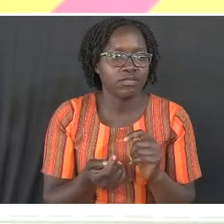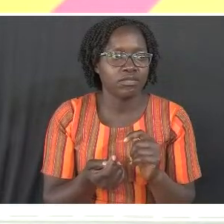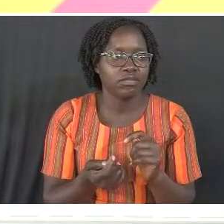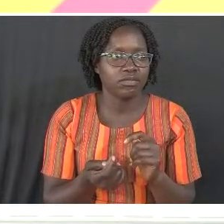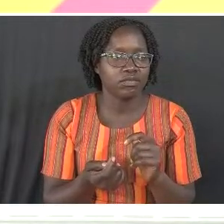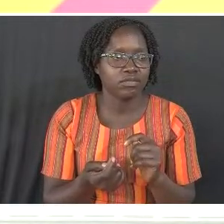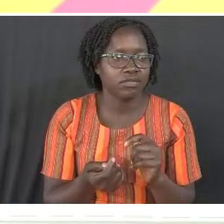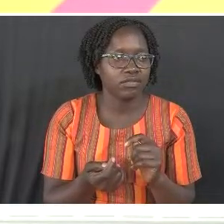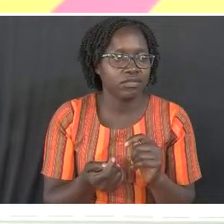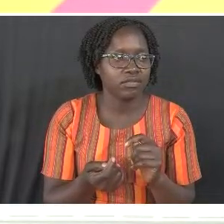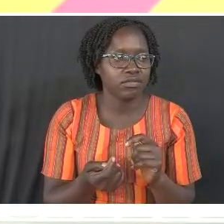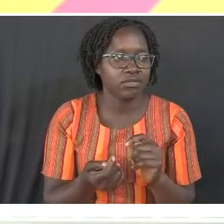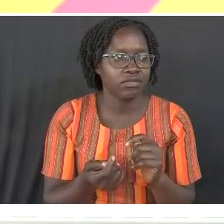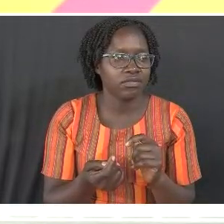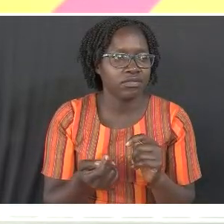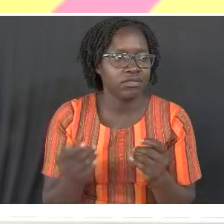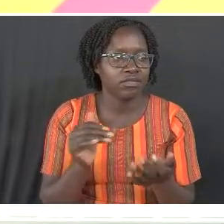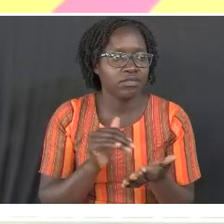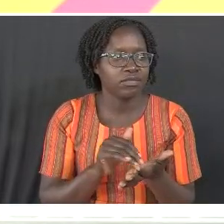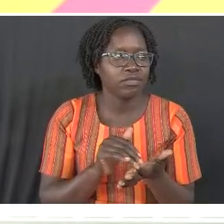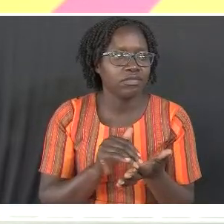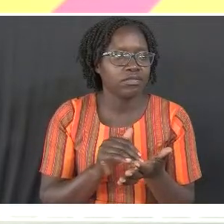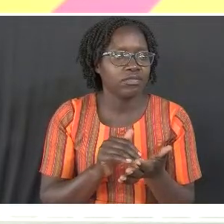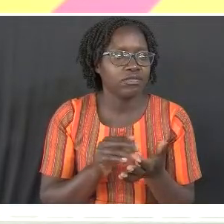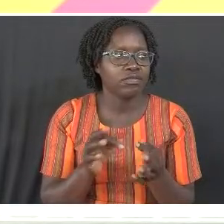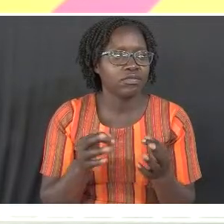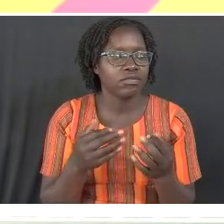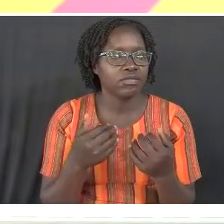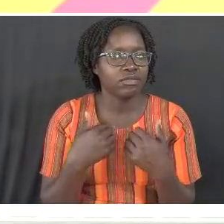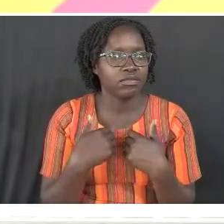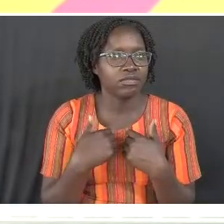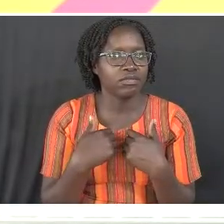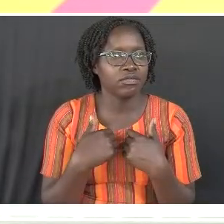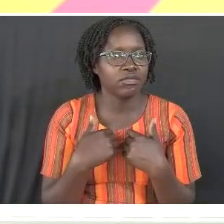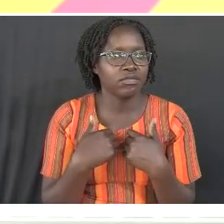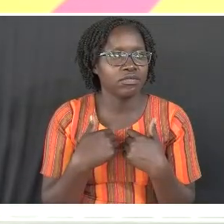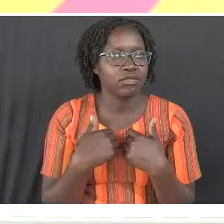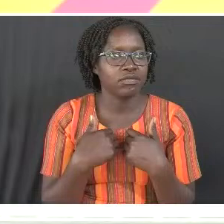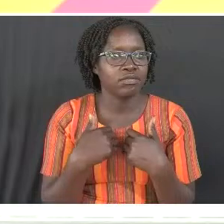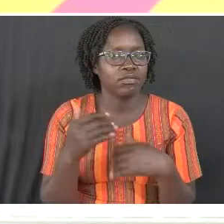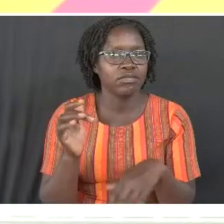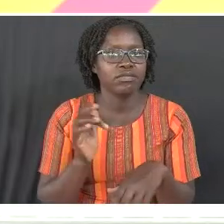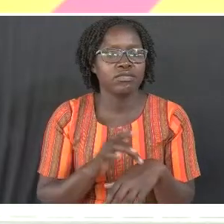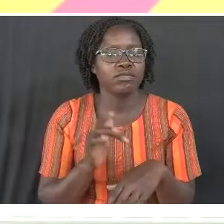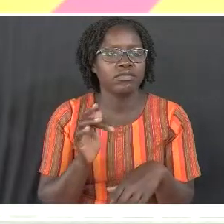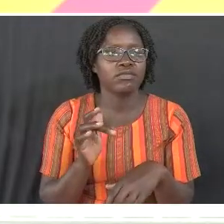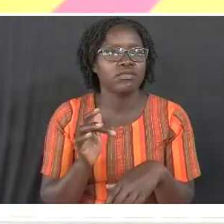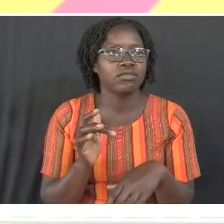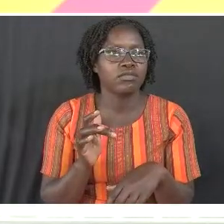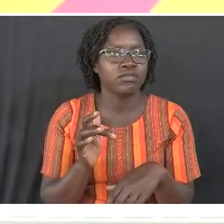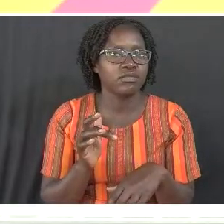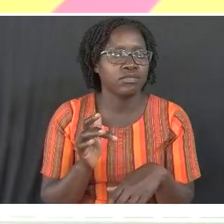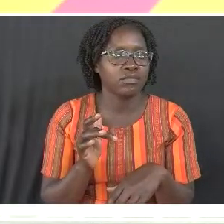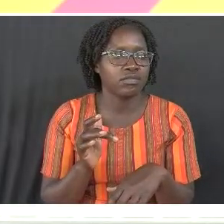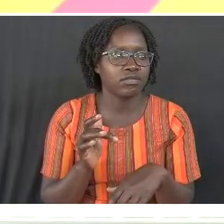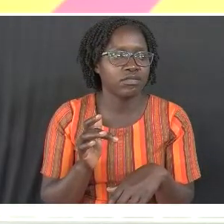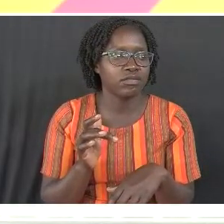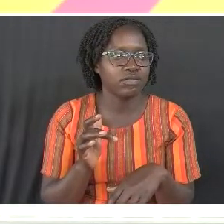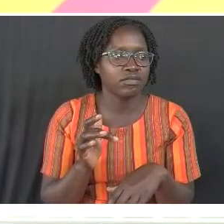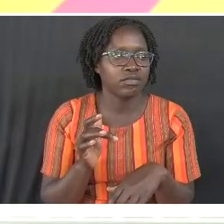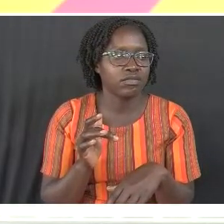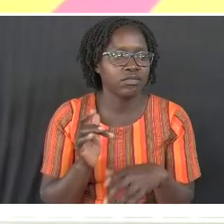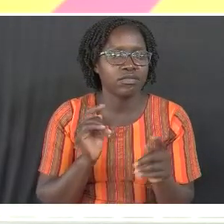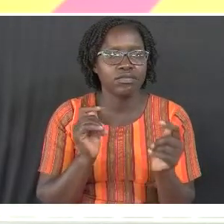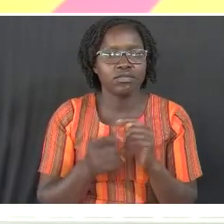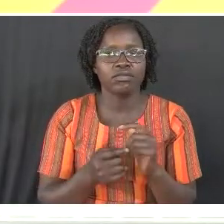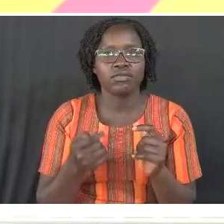toothbrush. And then again, if you had maybe a viral infection like a flu, we always again advise you